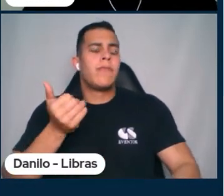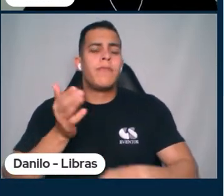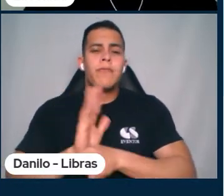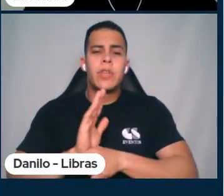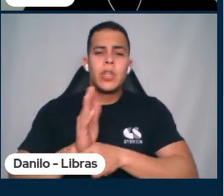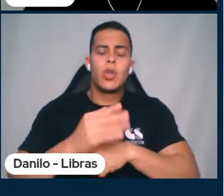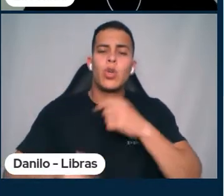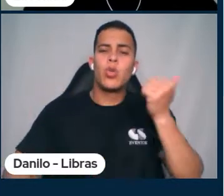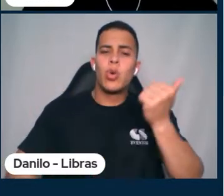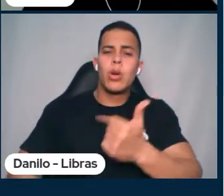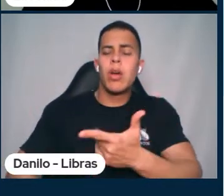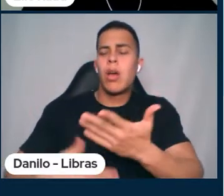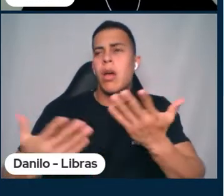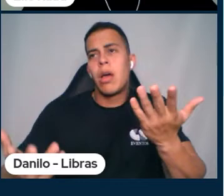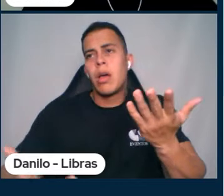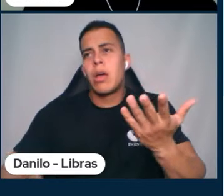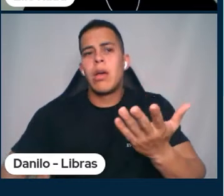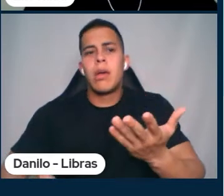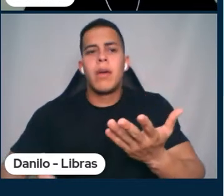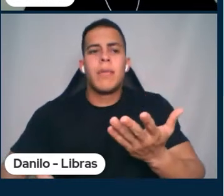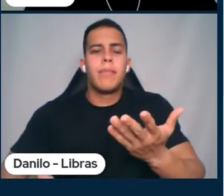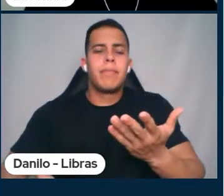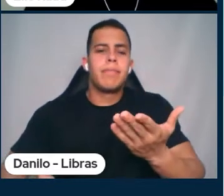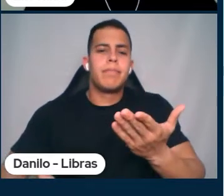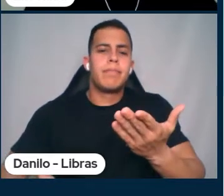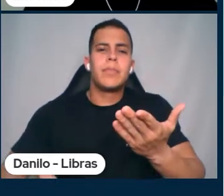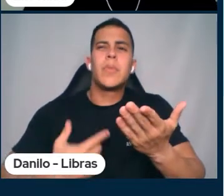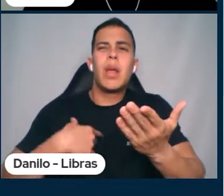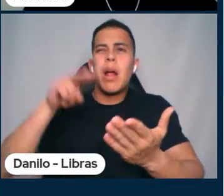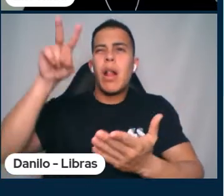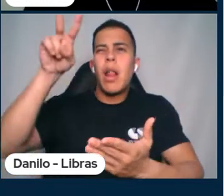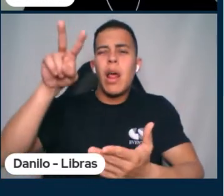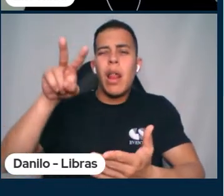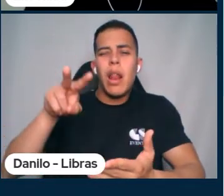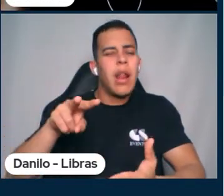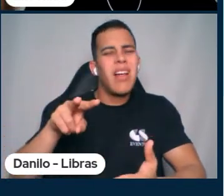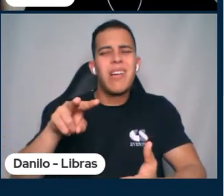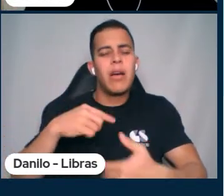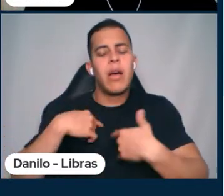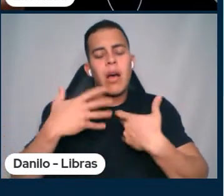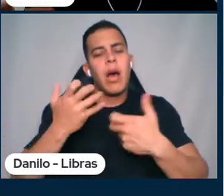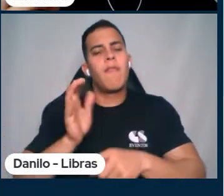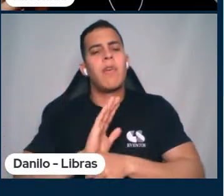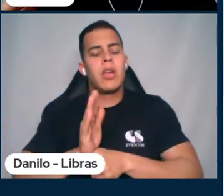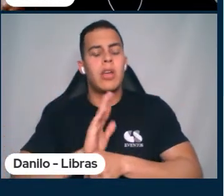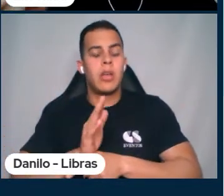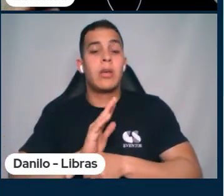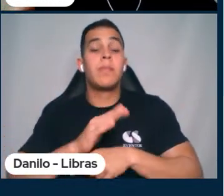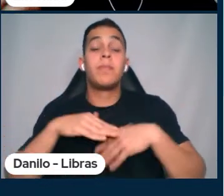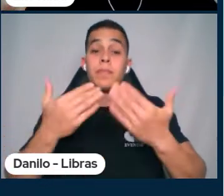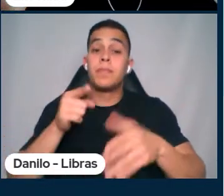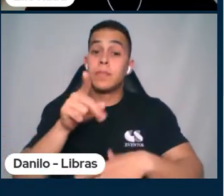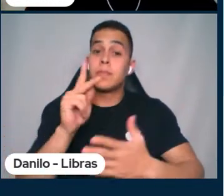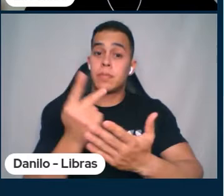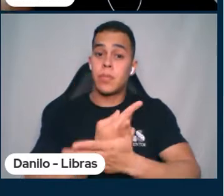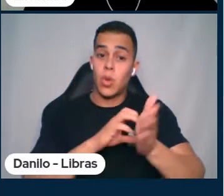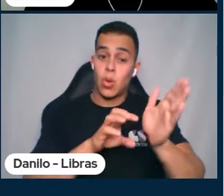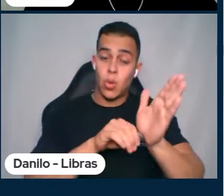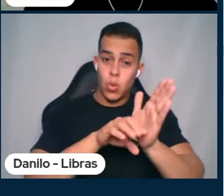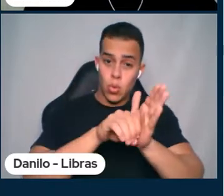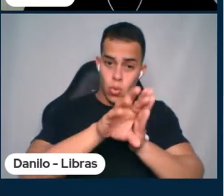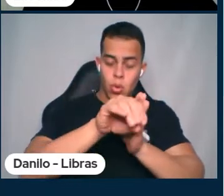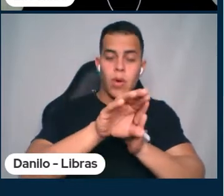first result page. So this is another section of the search that is transformed, that can be